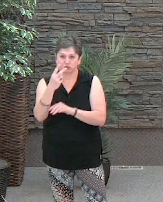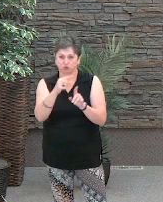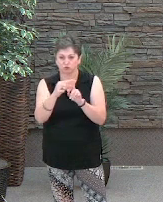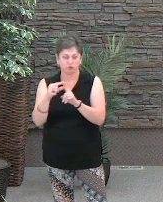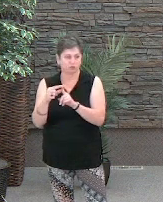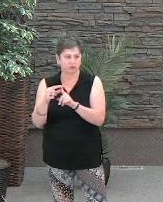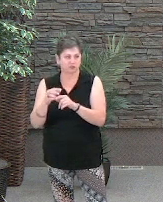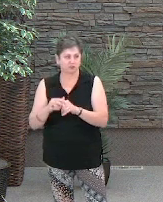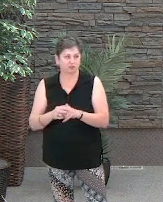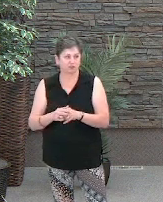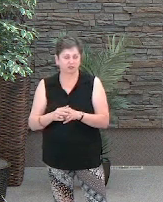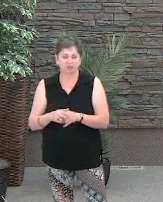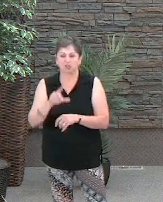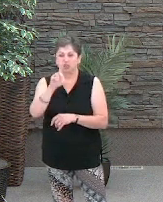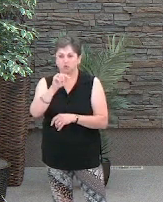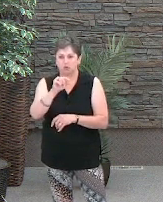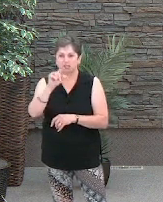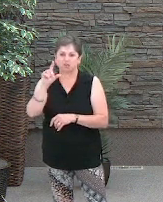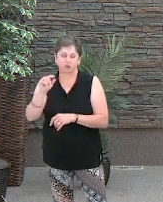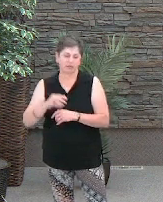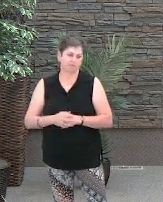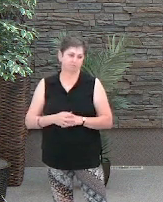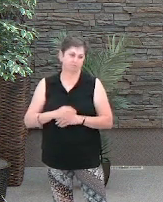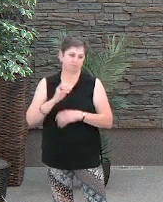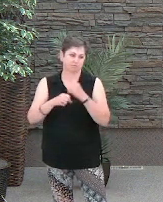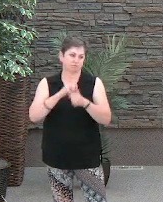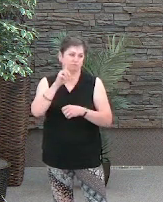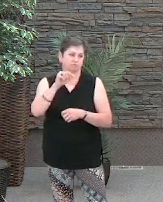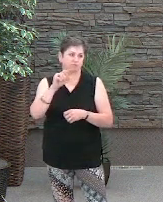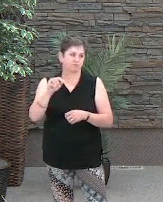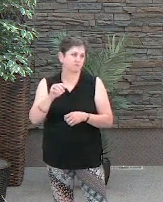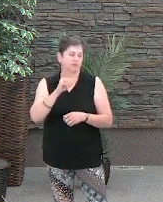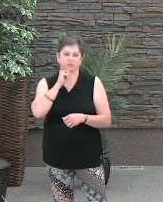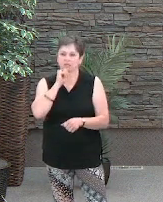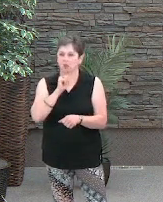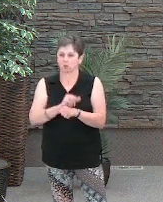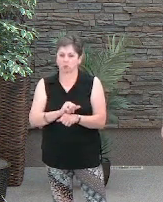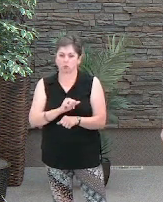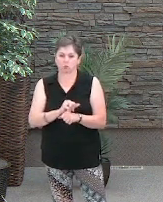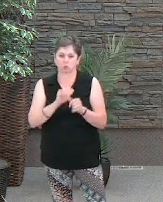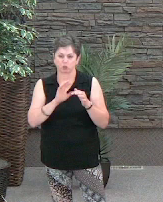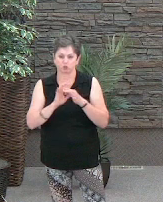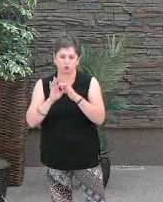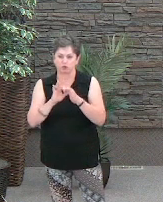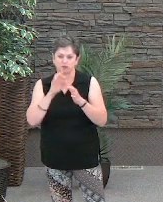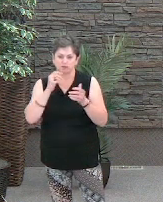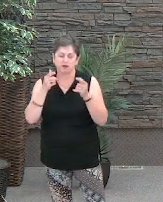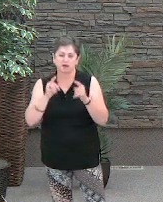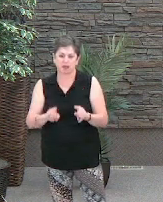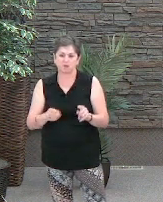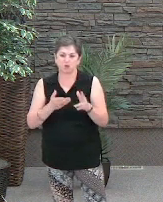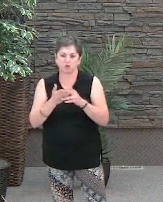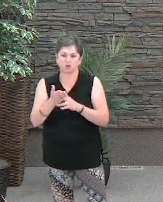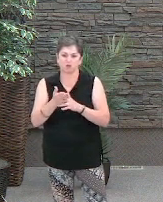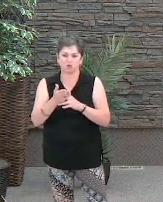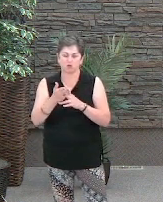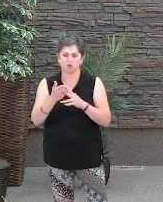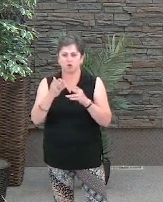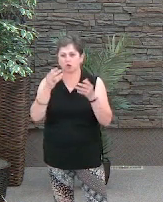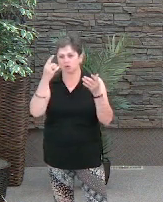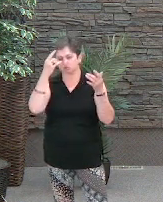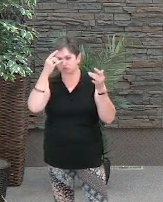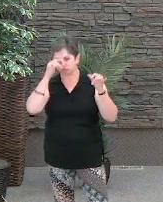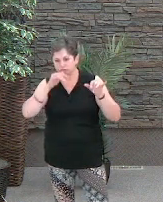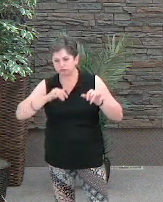words, 2020. It just doesn't work. Unity does not come through conformity